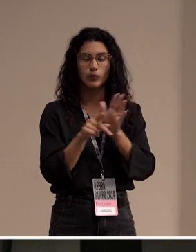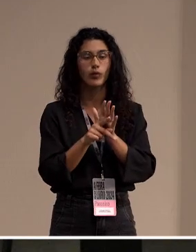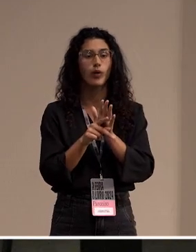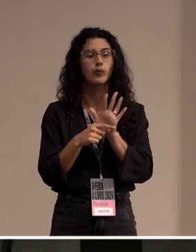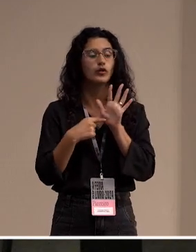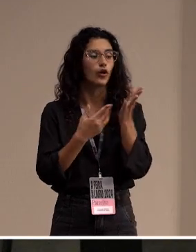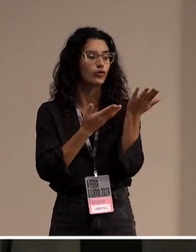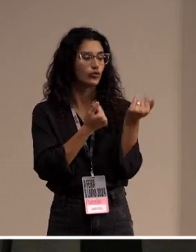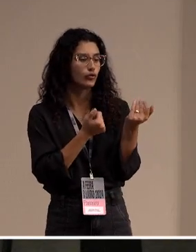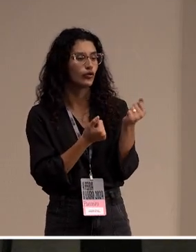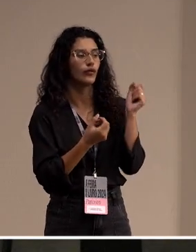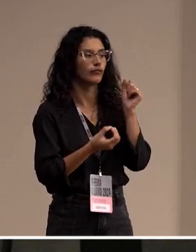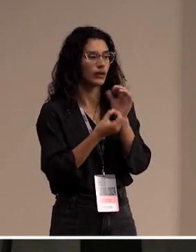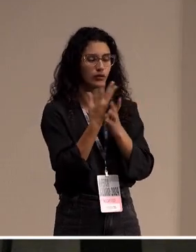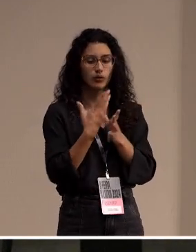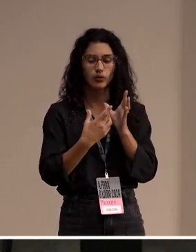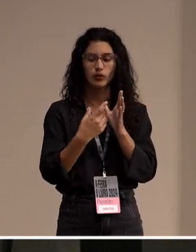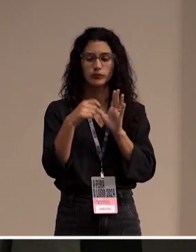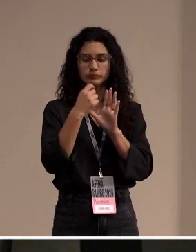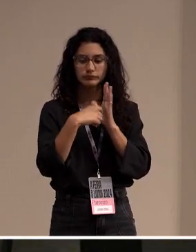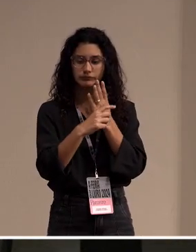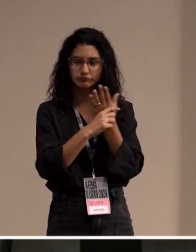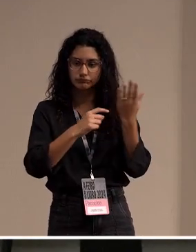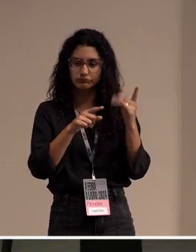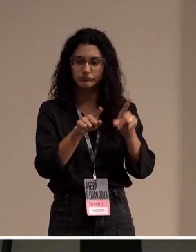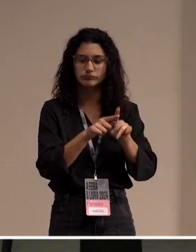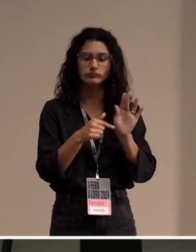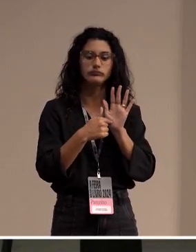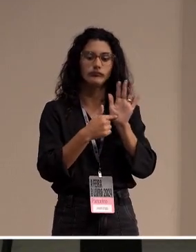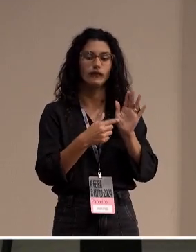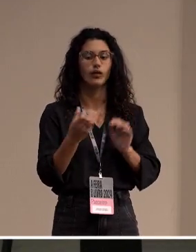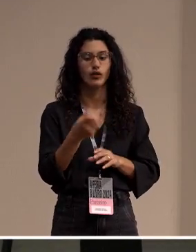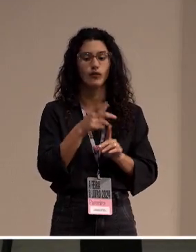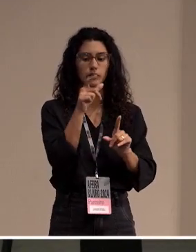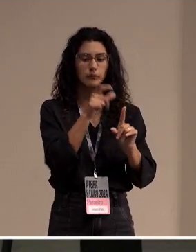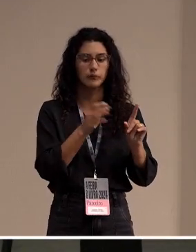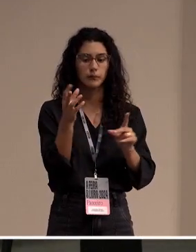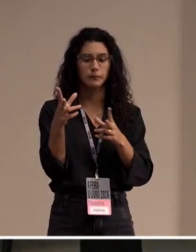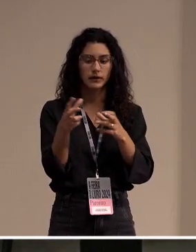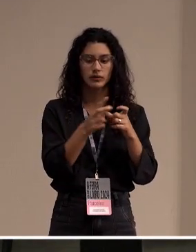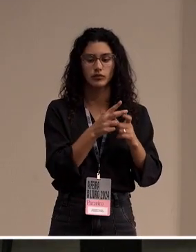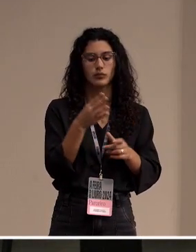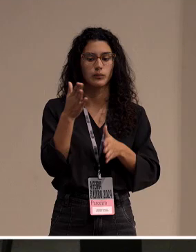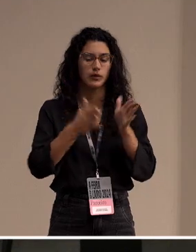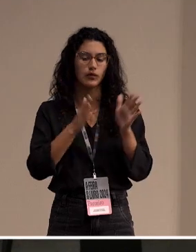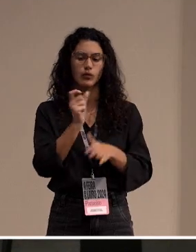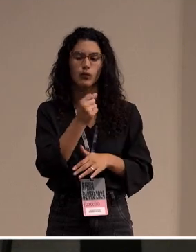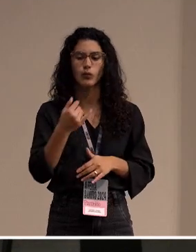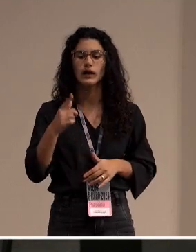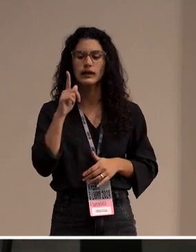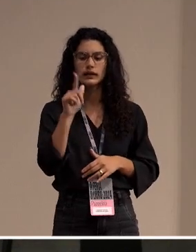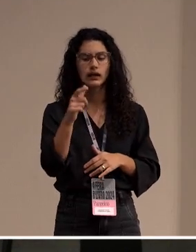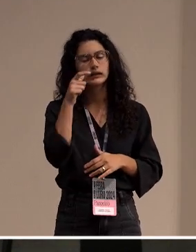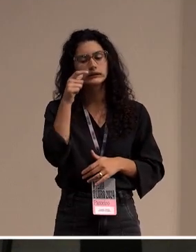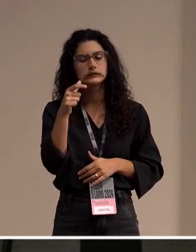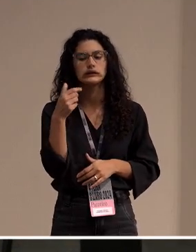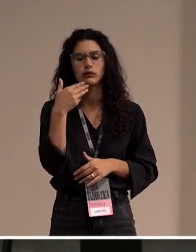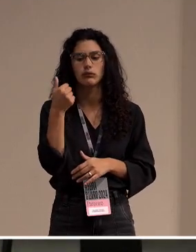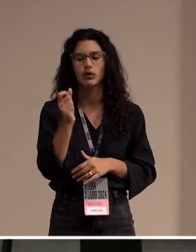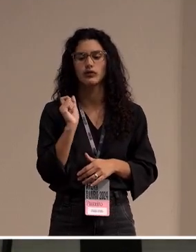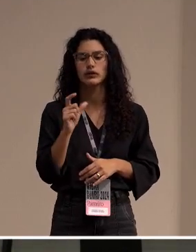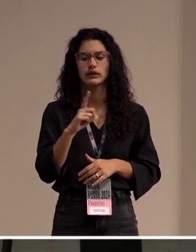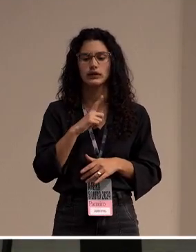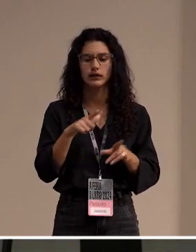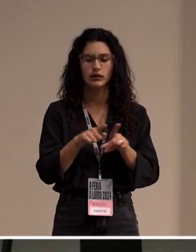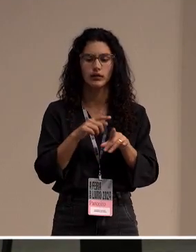de jovens autores trazendo novas perspectivas para esse período. Quais são as mais interessantes? O que você